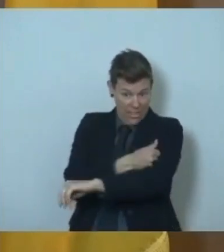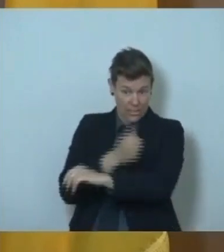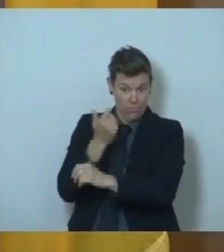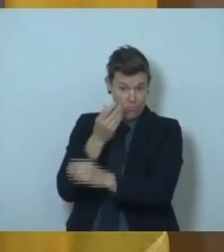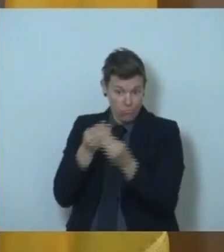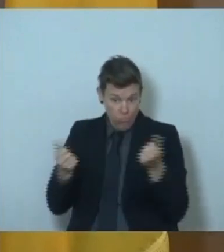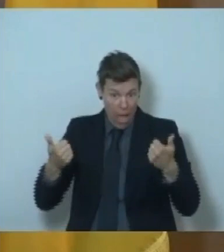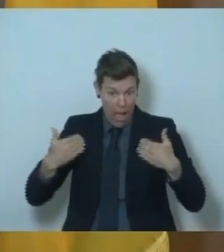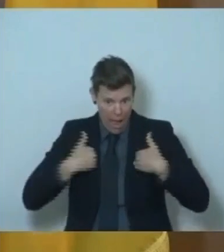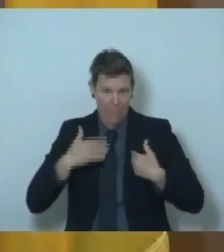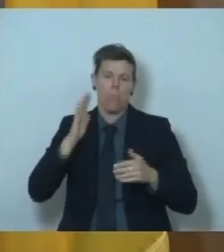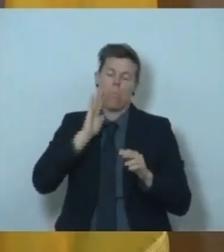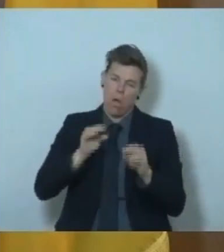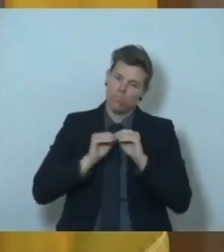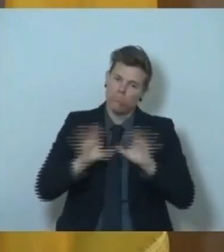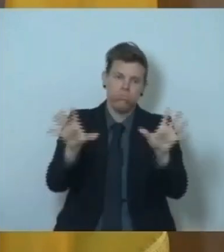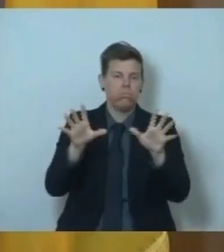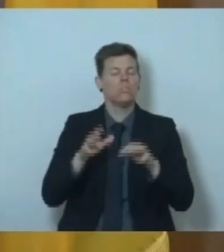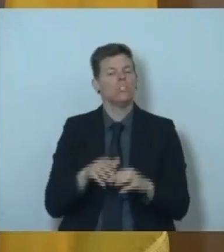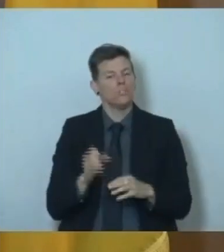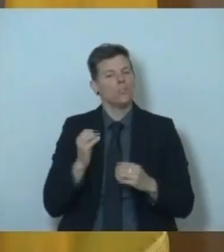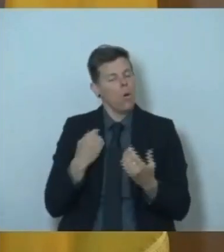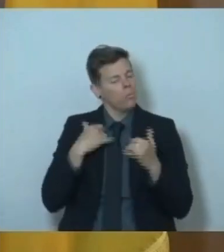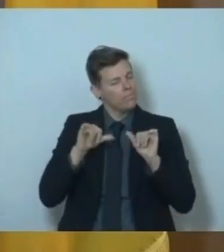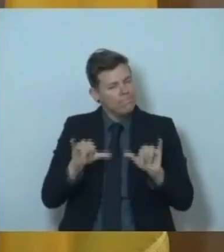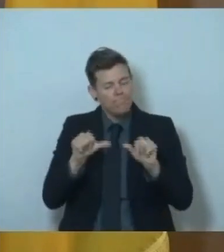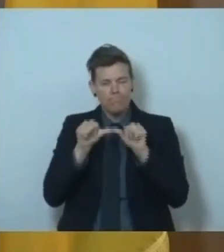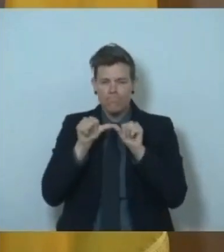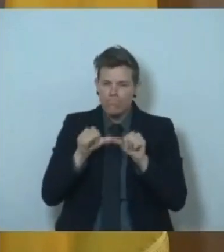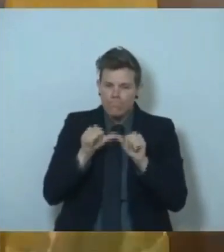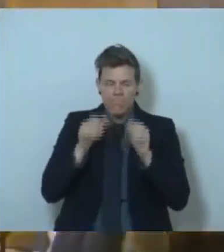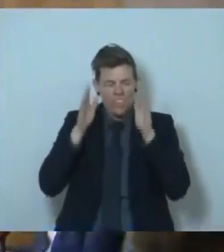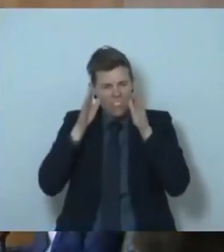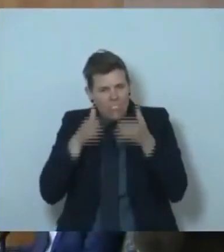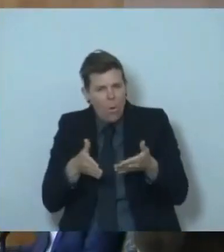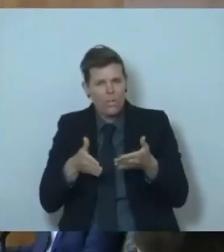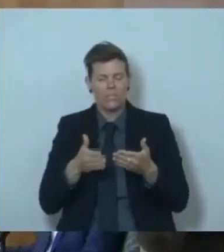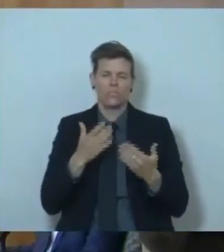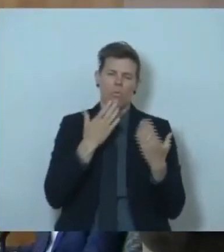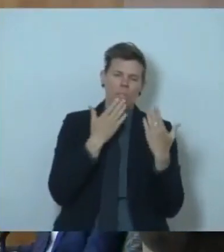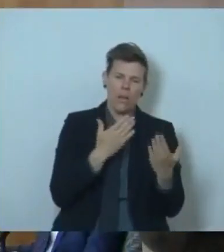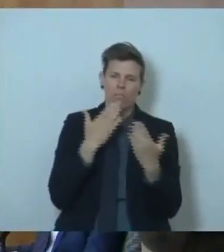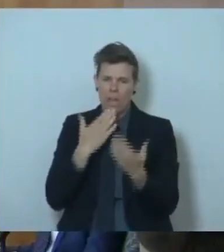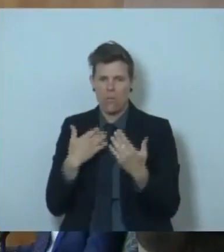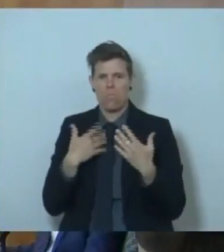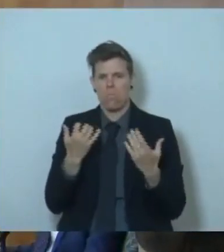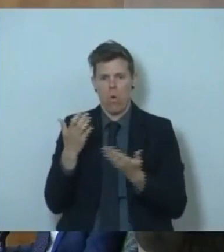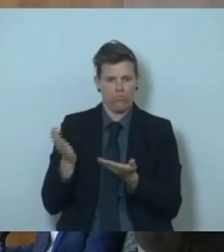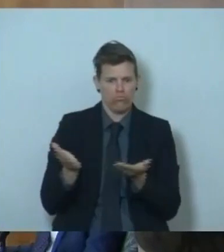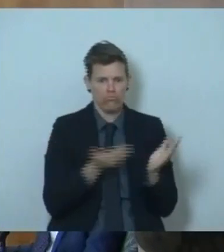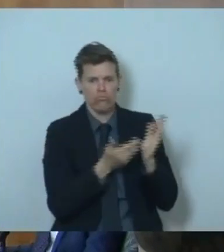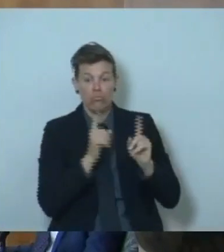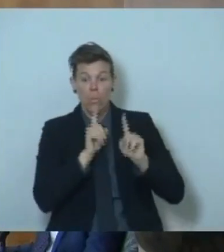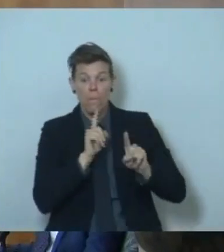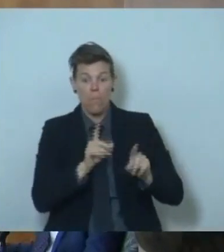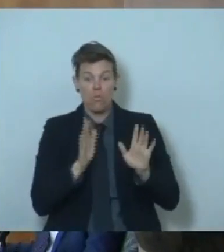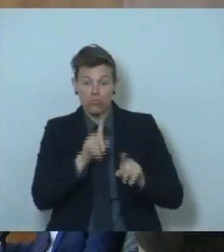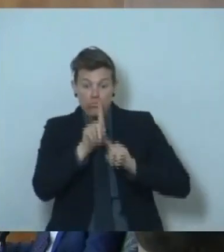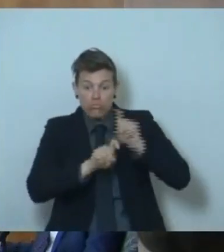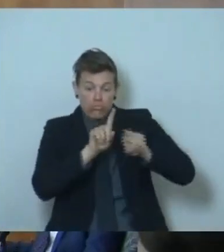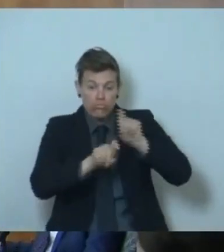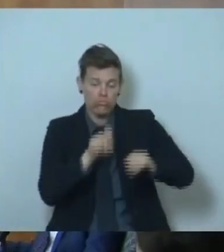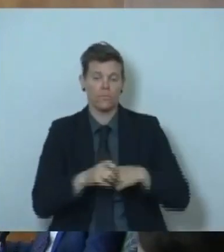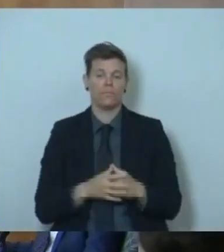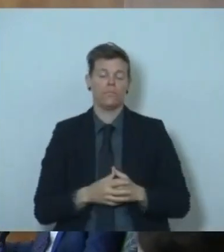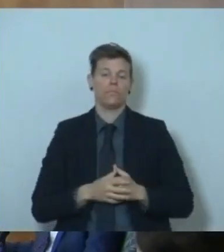you're doing your part. Thank you. And with that, Nora, I think we're ready for questions. Thank you, Governor. All right, folks. First, I'm going to go to Dan